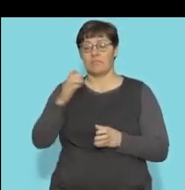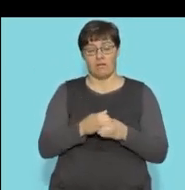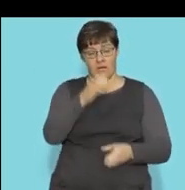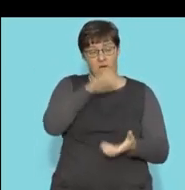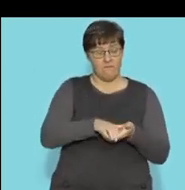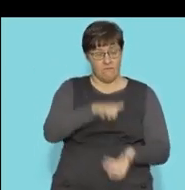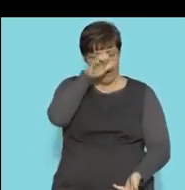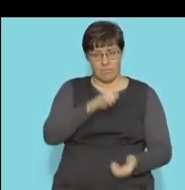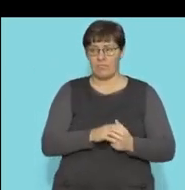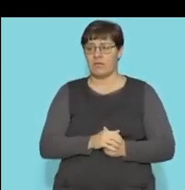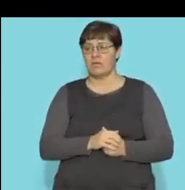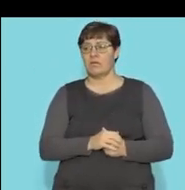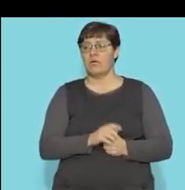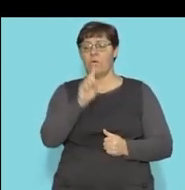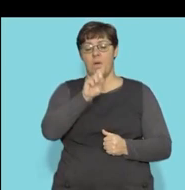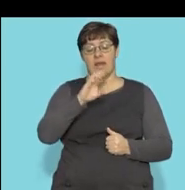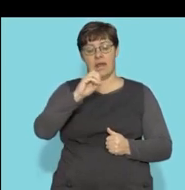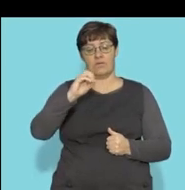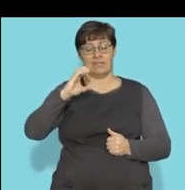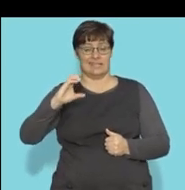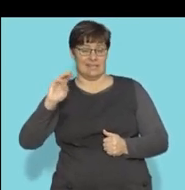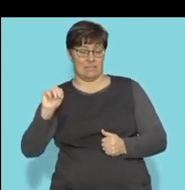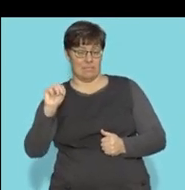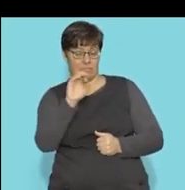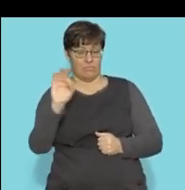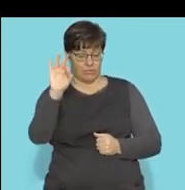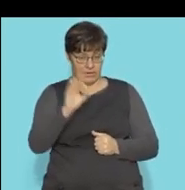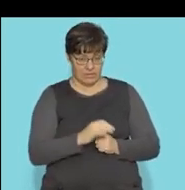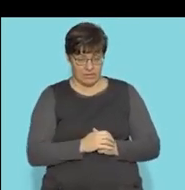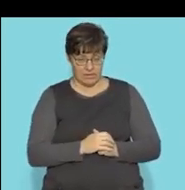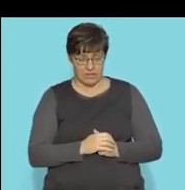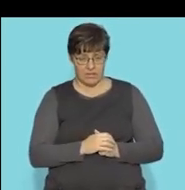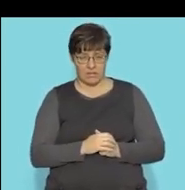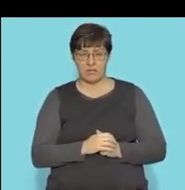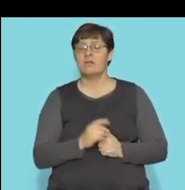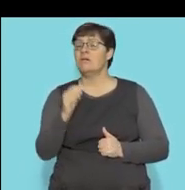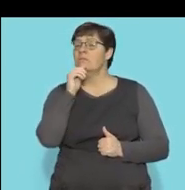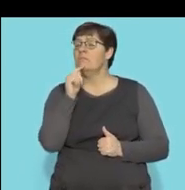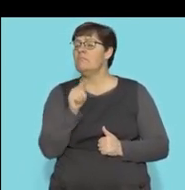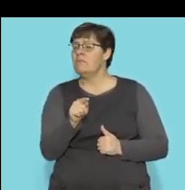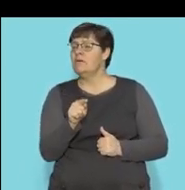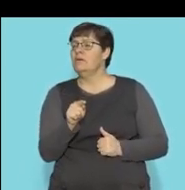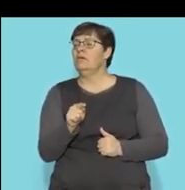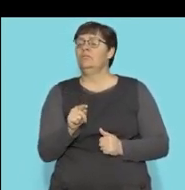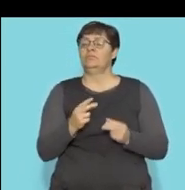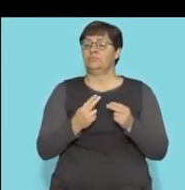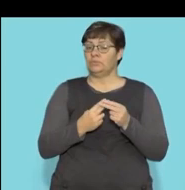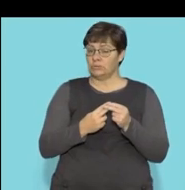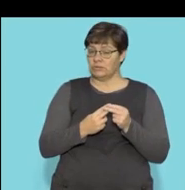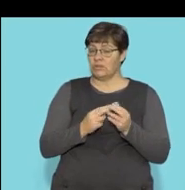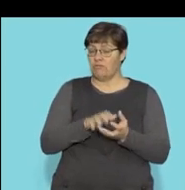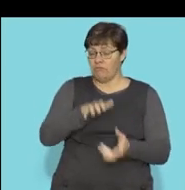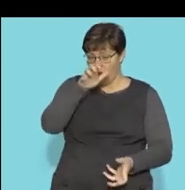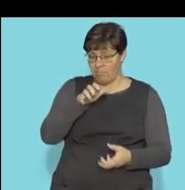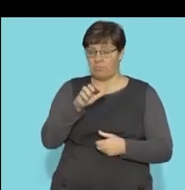the cylinder is 100 centimeters cubed. Also just a reminder, when I'm working with volume, my unit